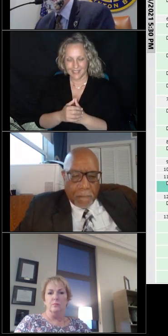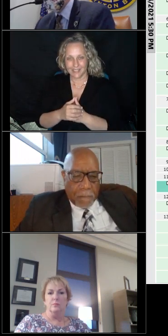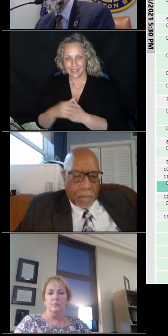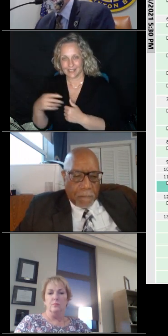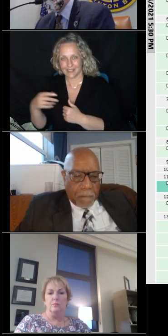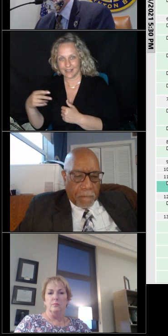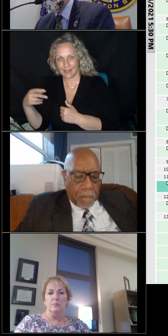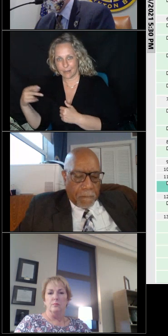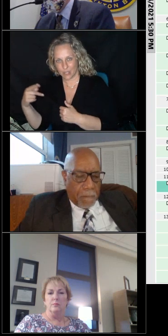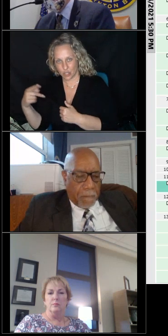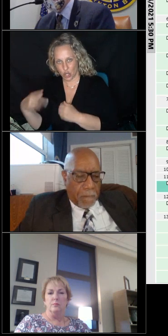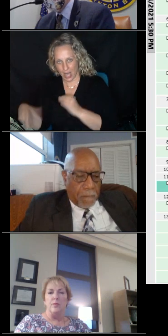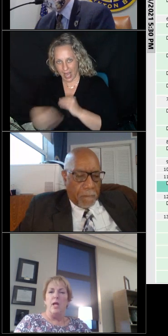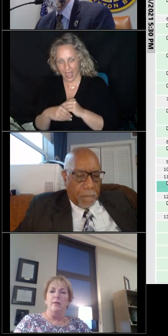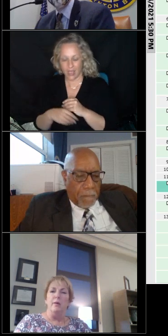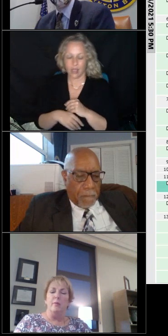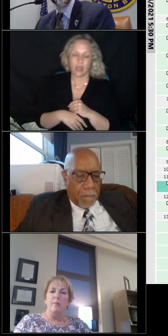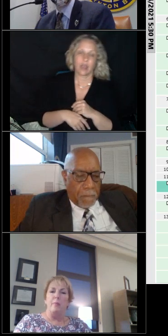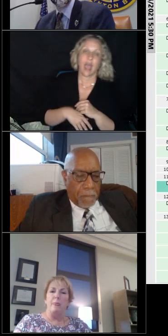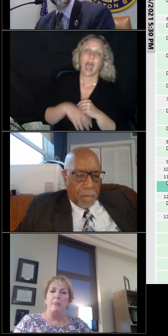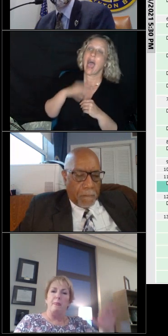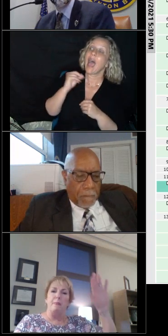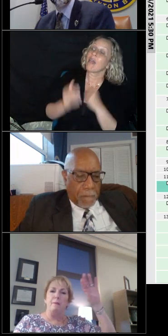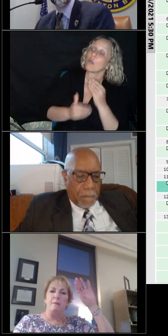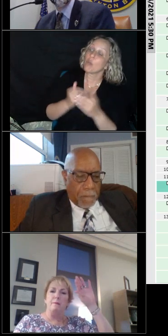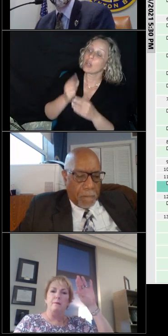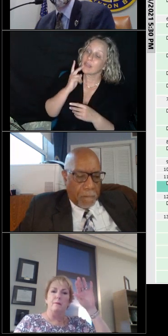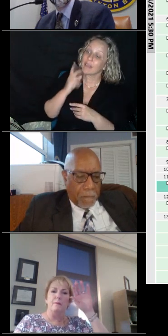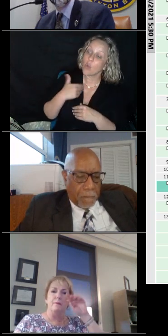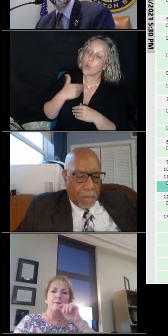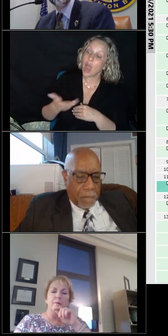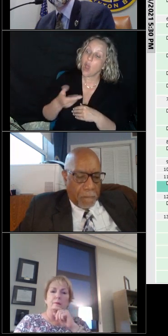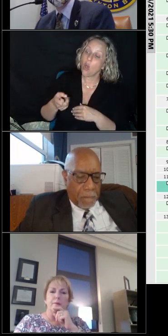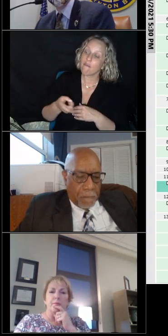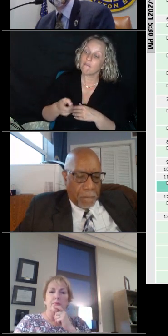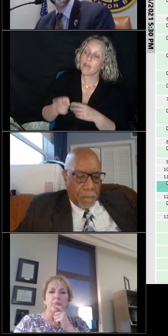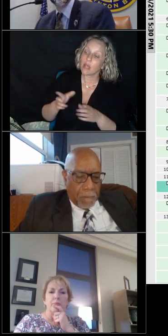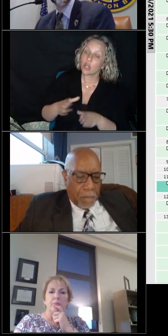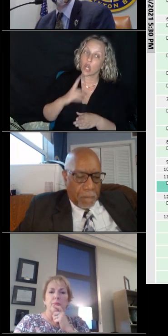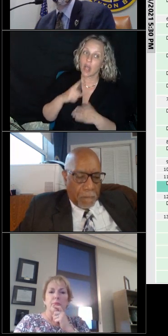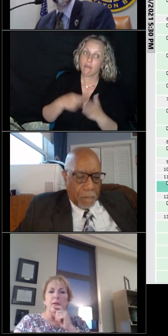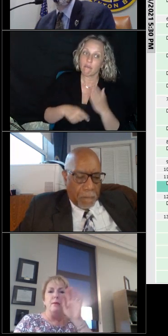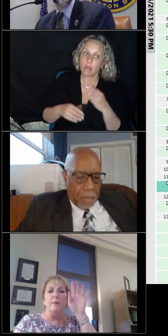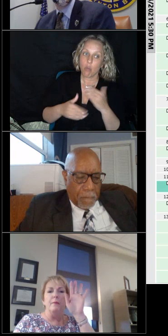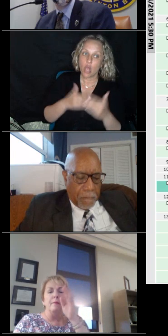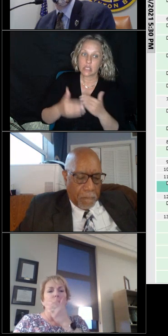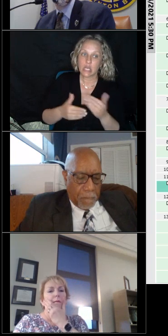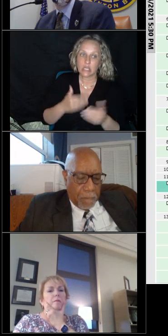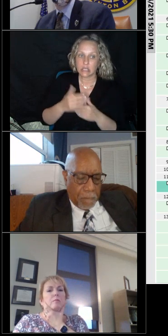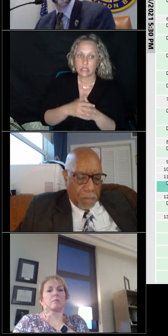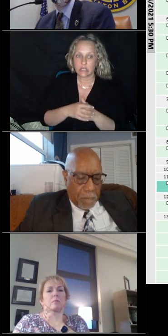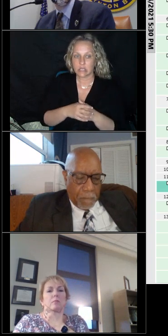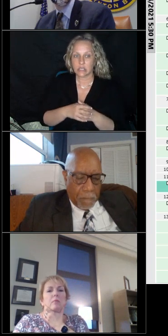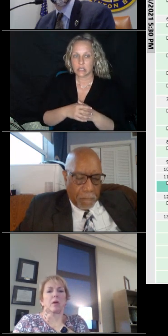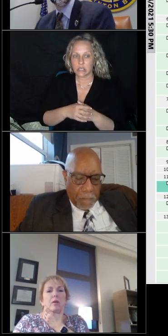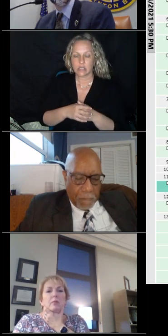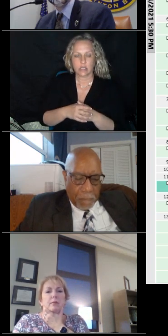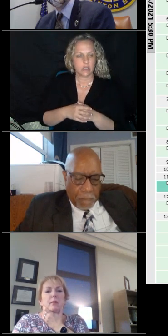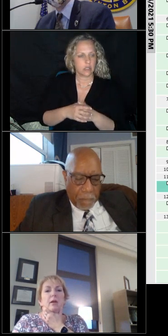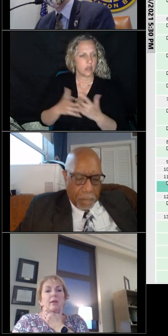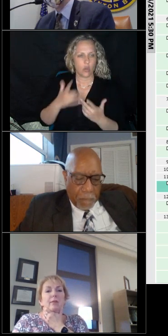process to see if we're hiring a vendor and the RFP process, or what kind of process are